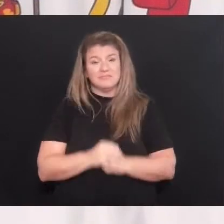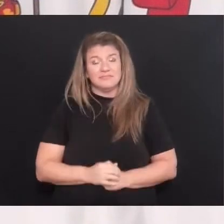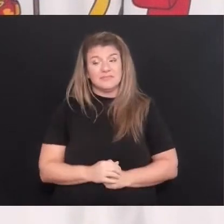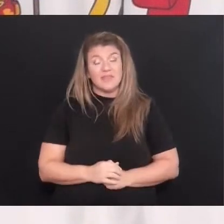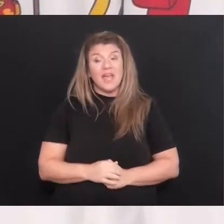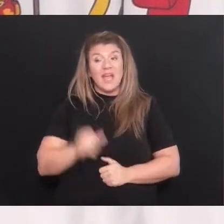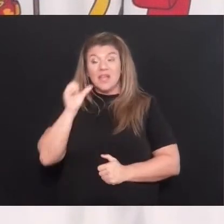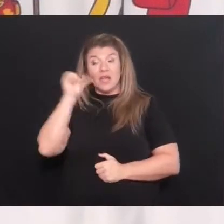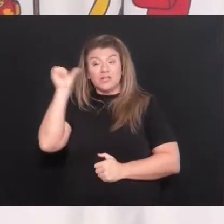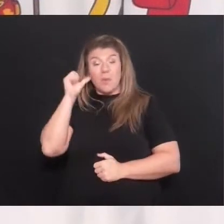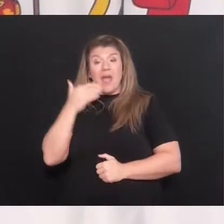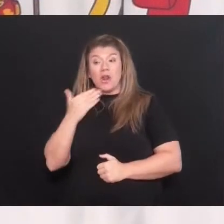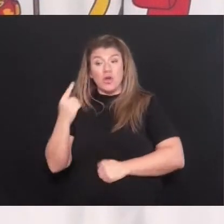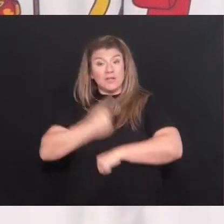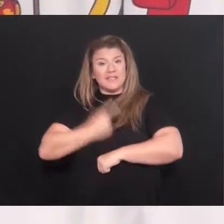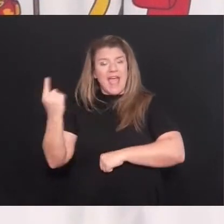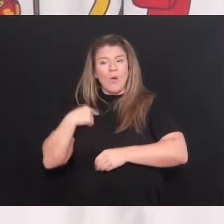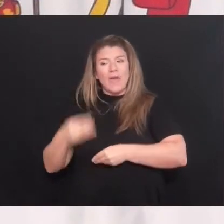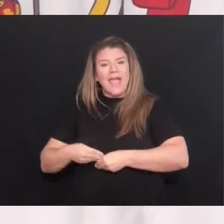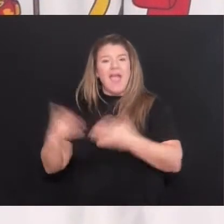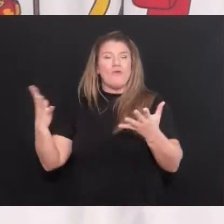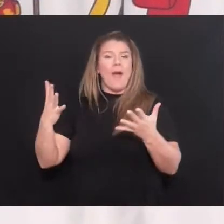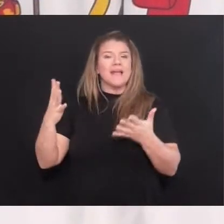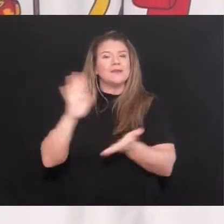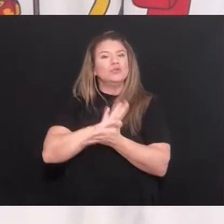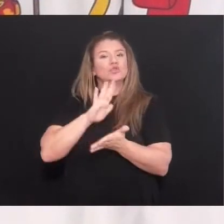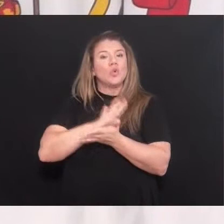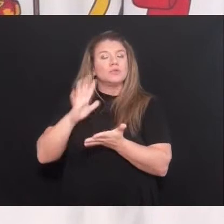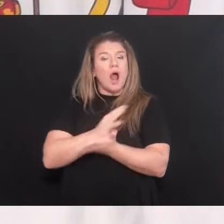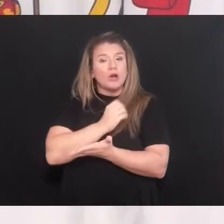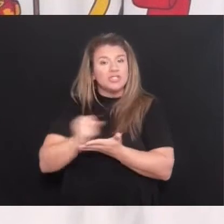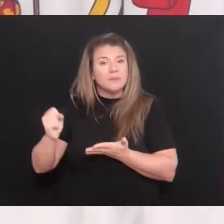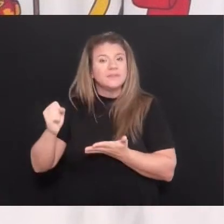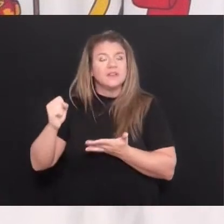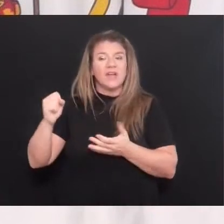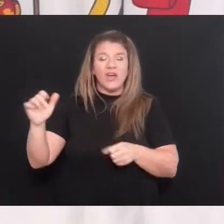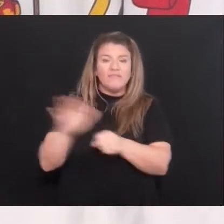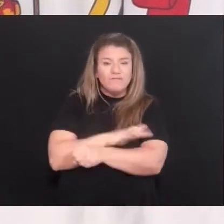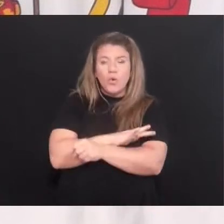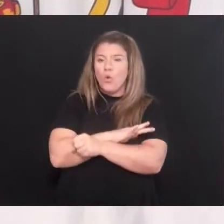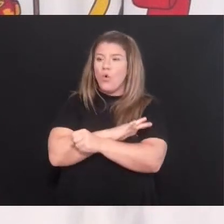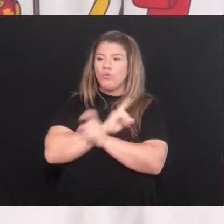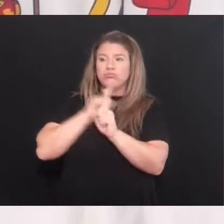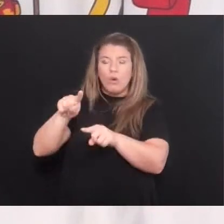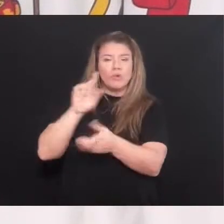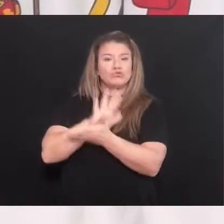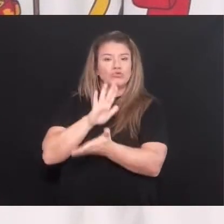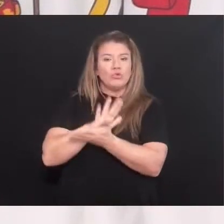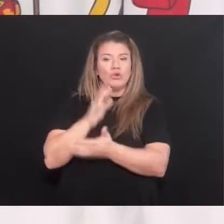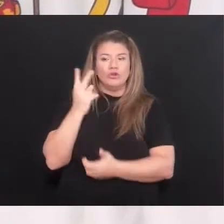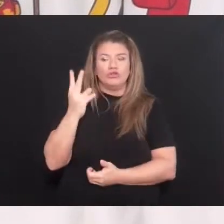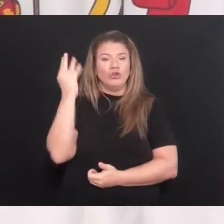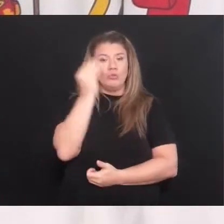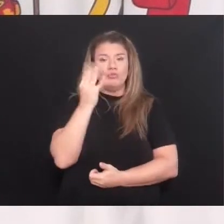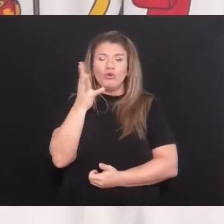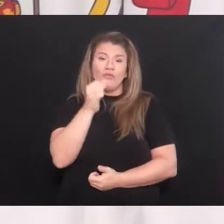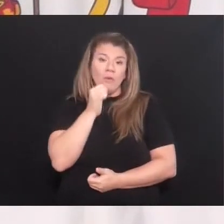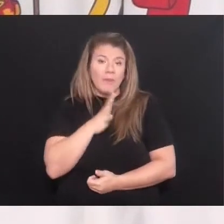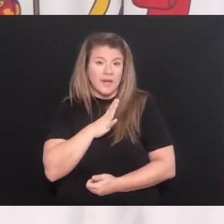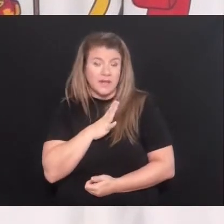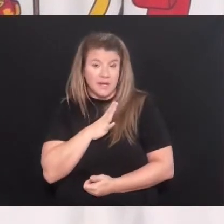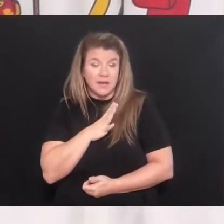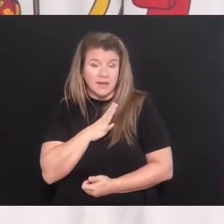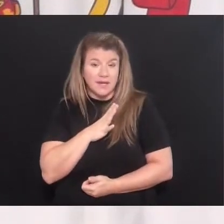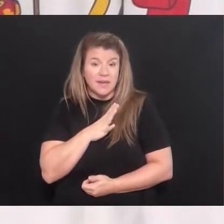day yesterday. We gave away a couple of scholarships, you know, full ride scholarships to 2 beautiful young ladies.